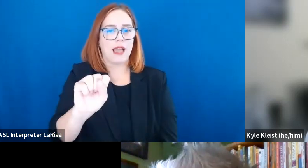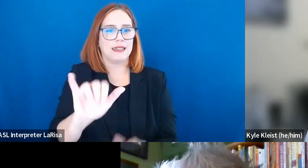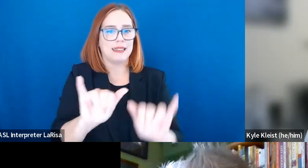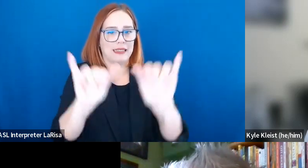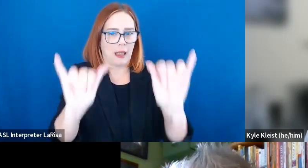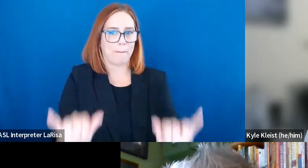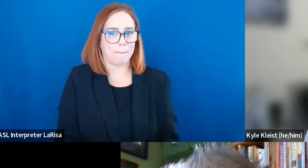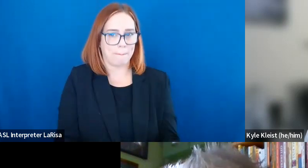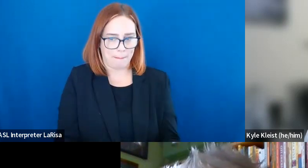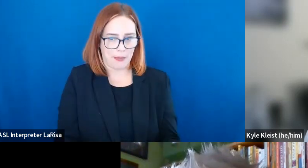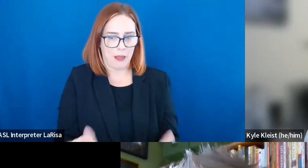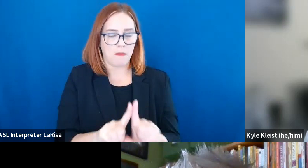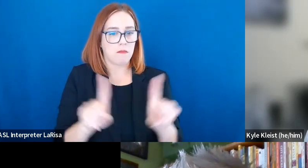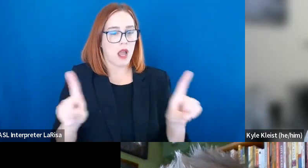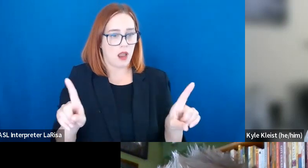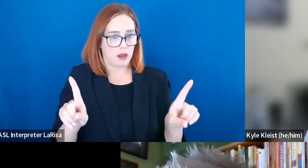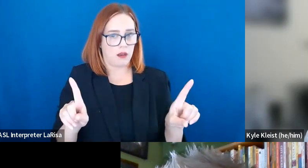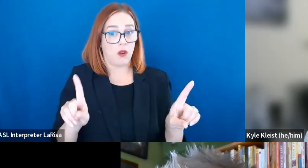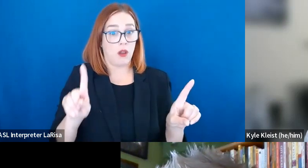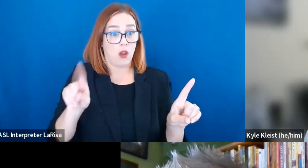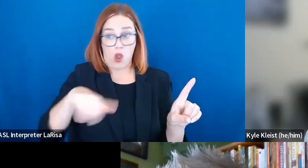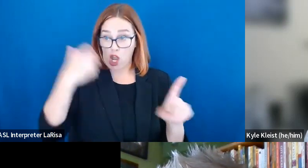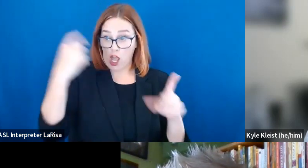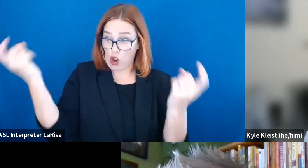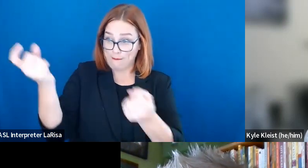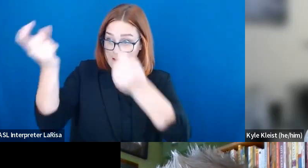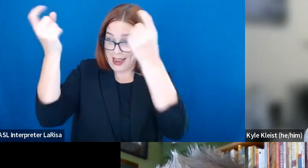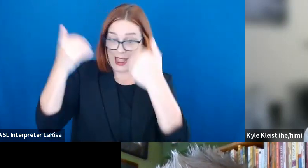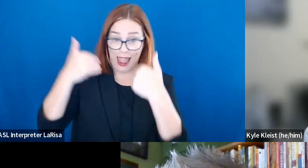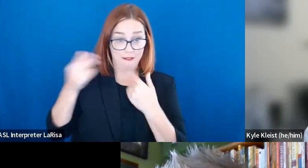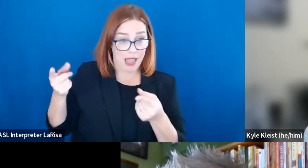also looking at when we do other events as well.